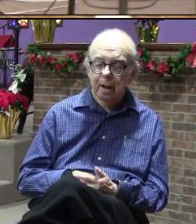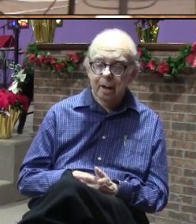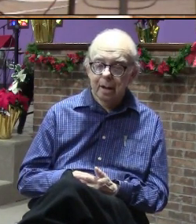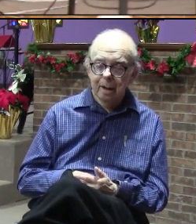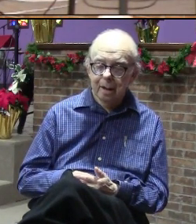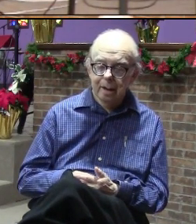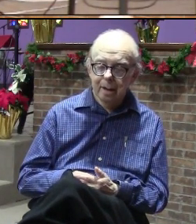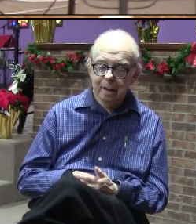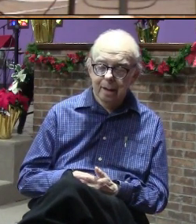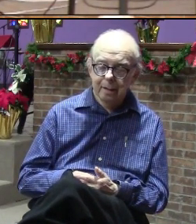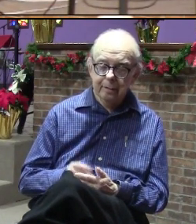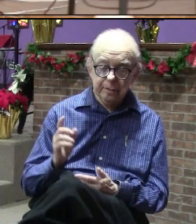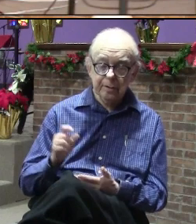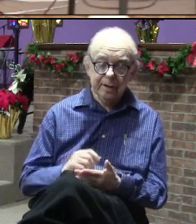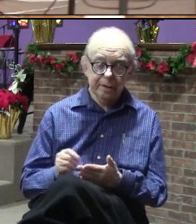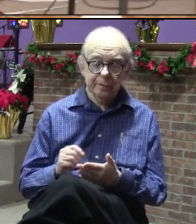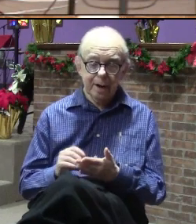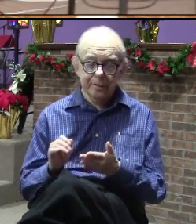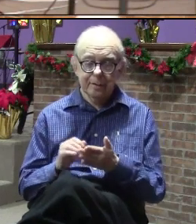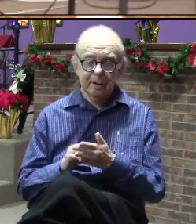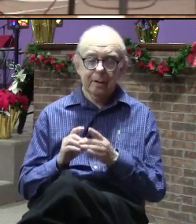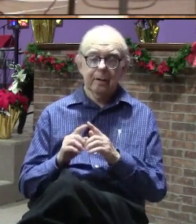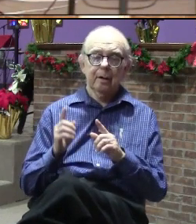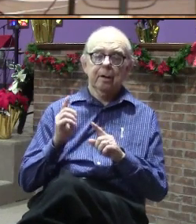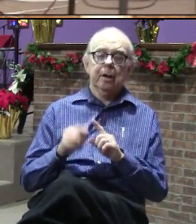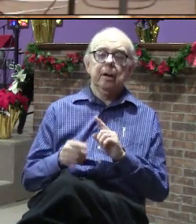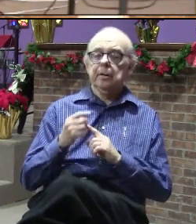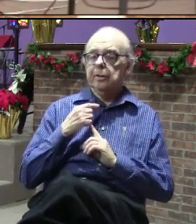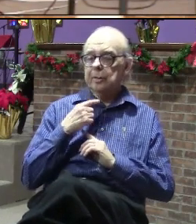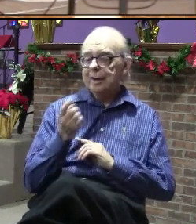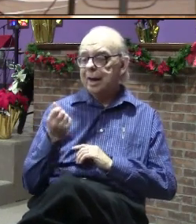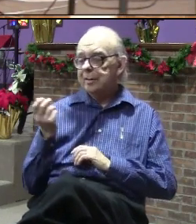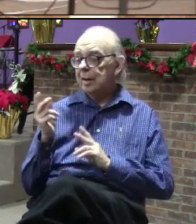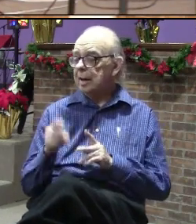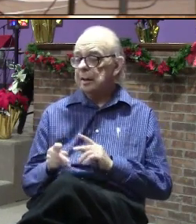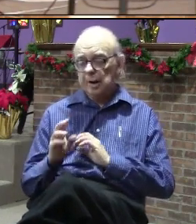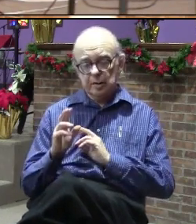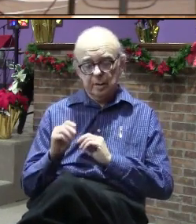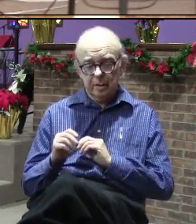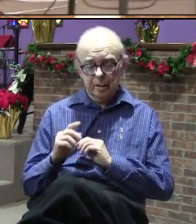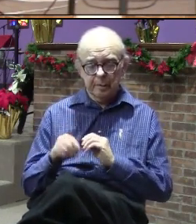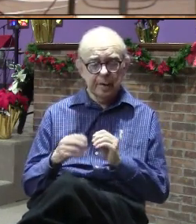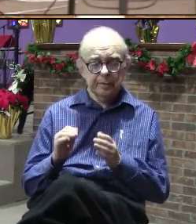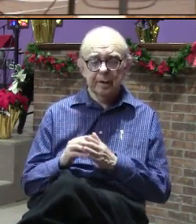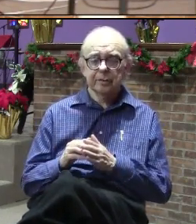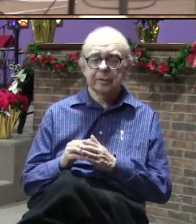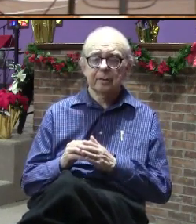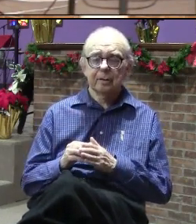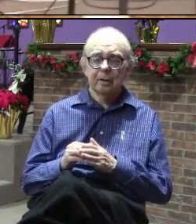I mean, yeah, you got it right, but you can't tell anybody about this.